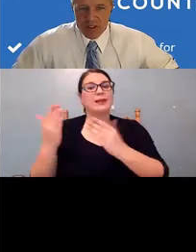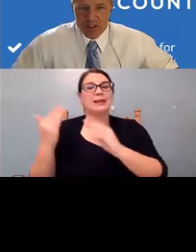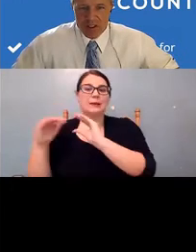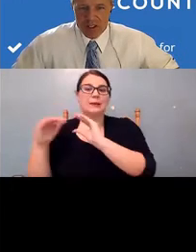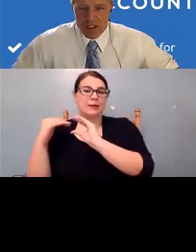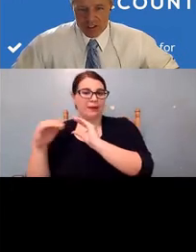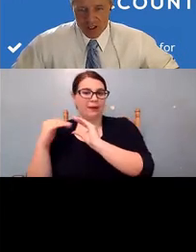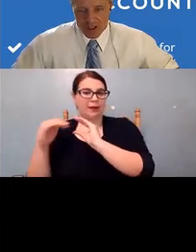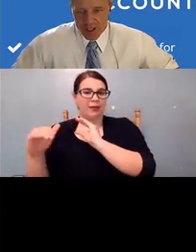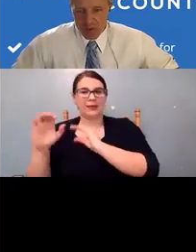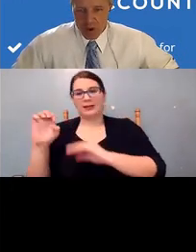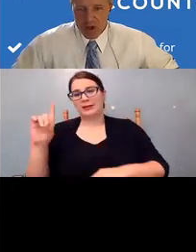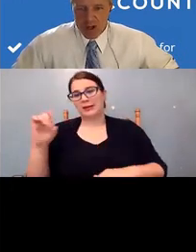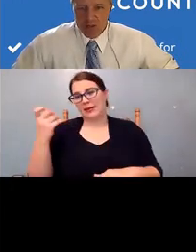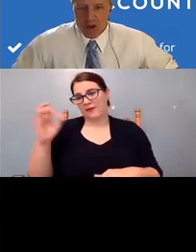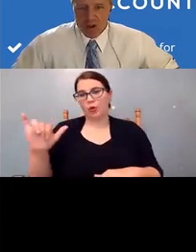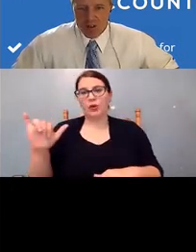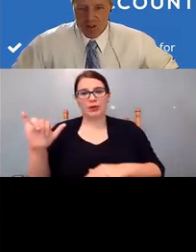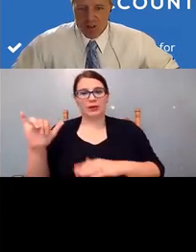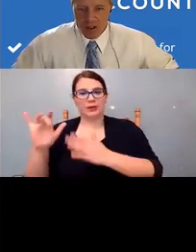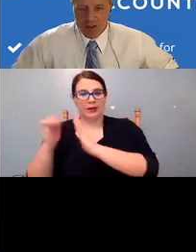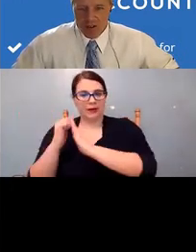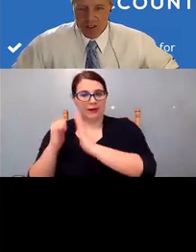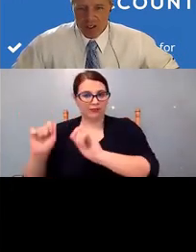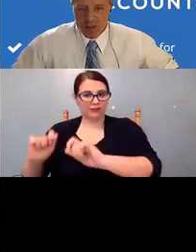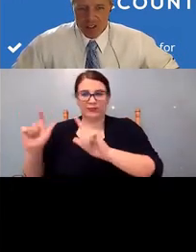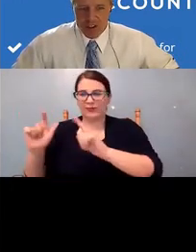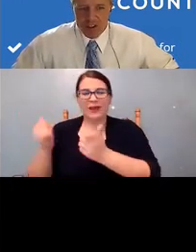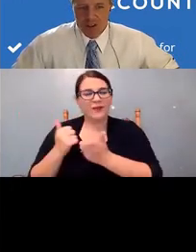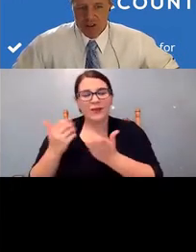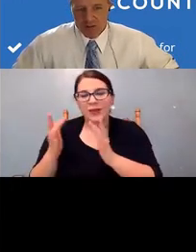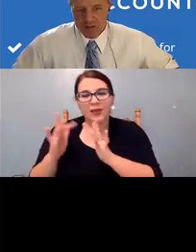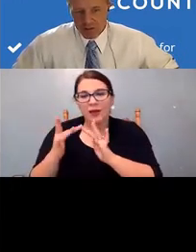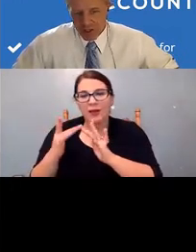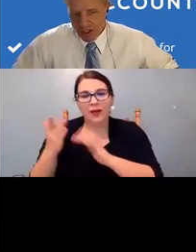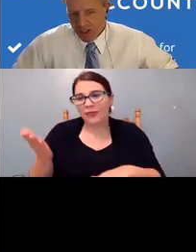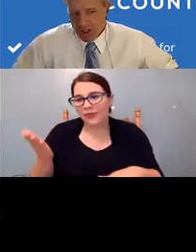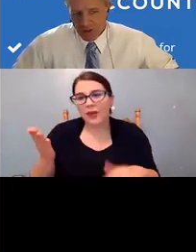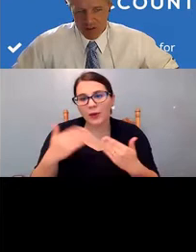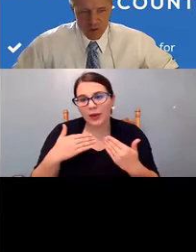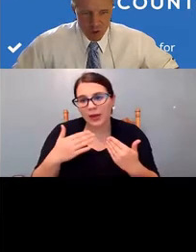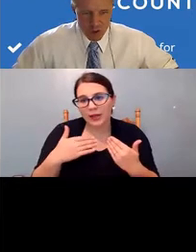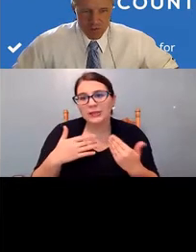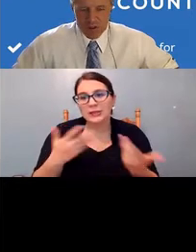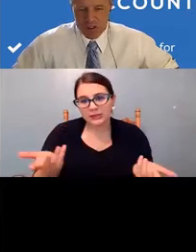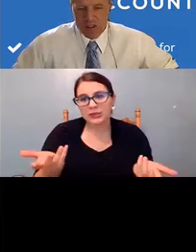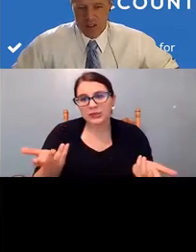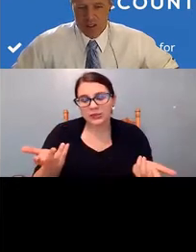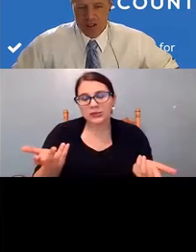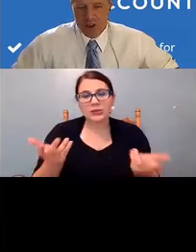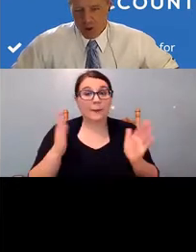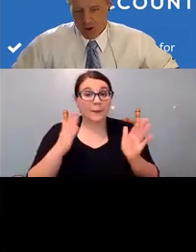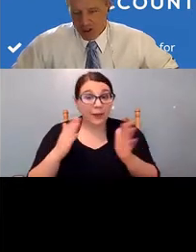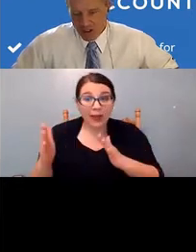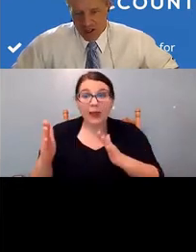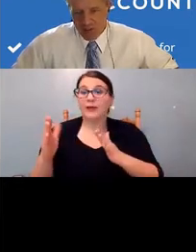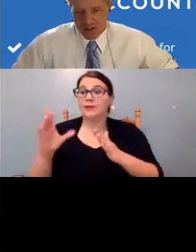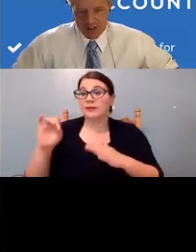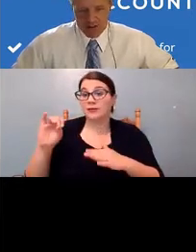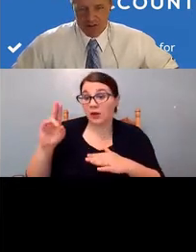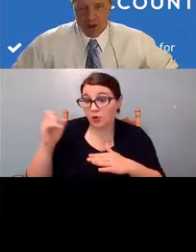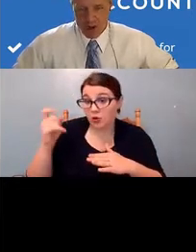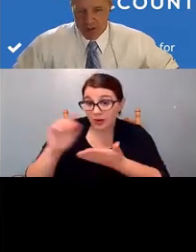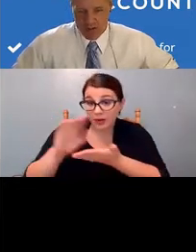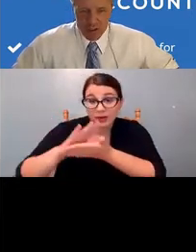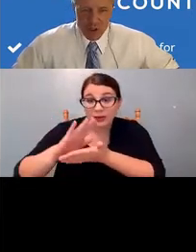route. It is an online program. All of the documentation, the plan documents, forms, quarterly